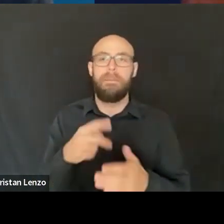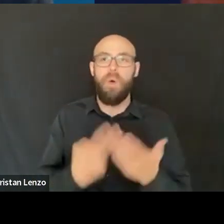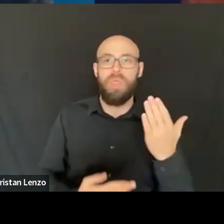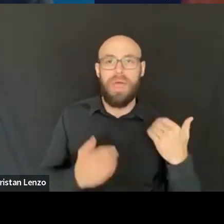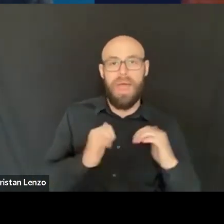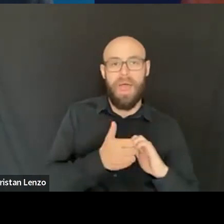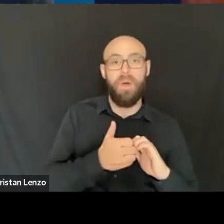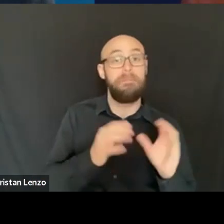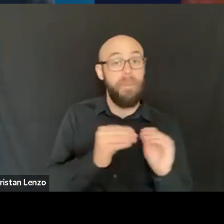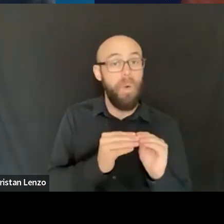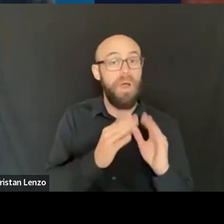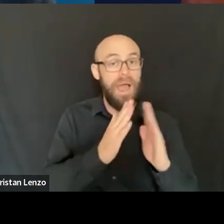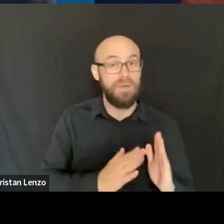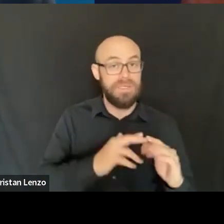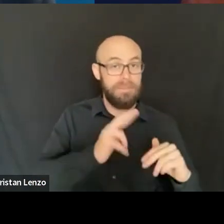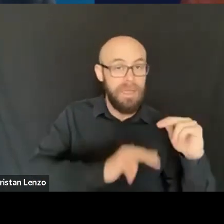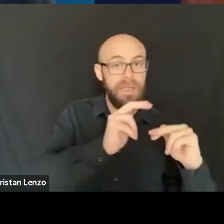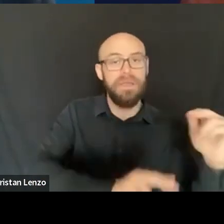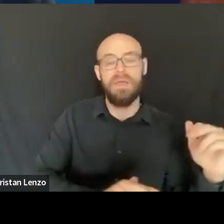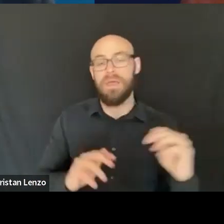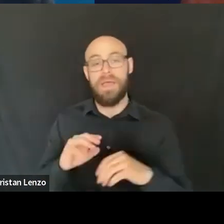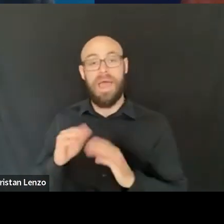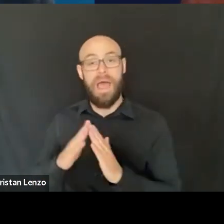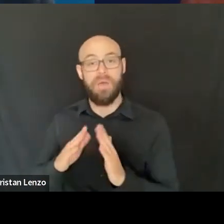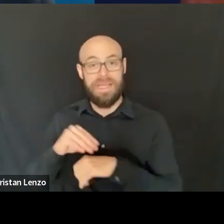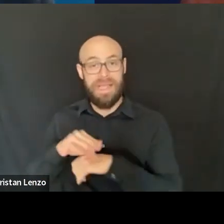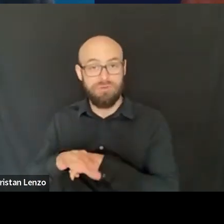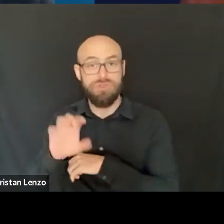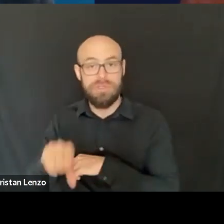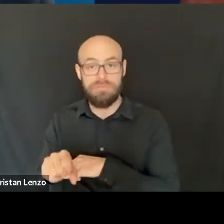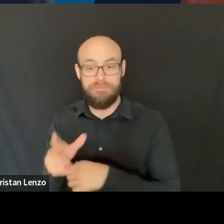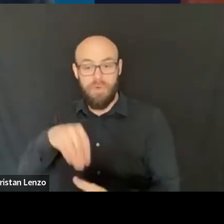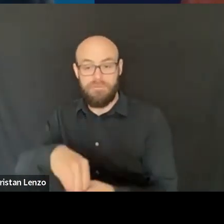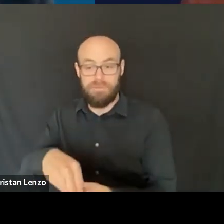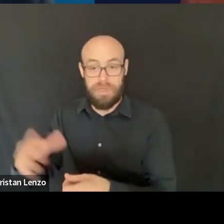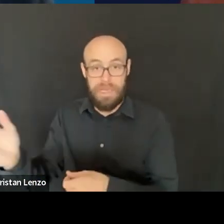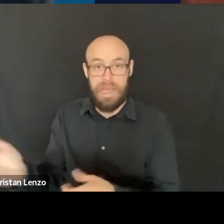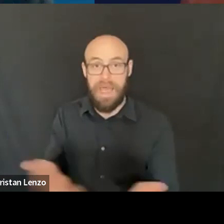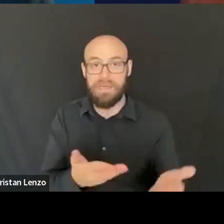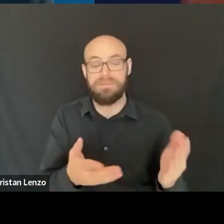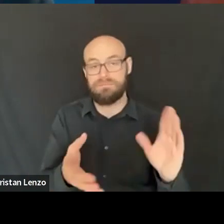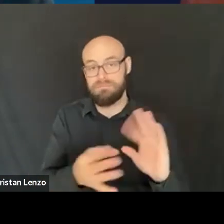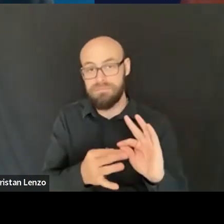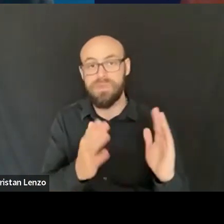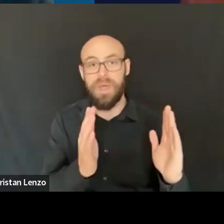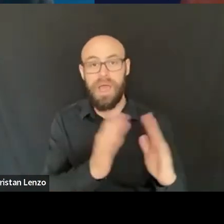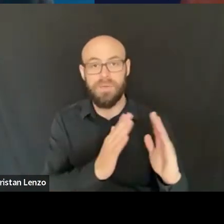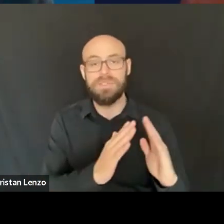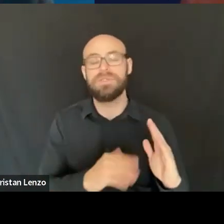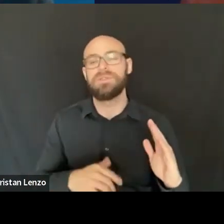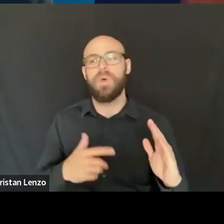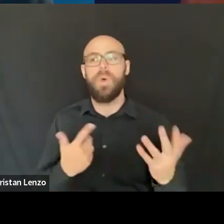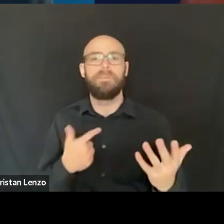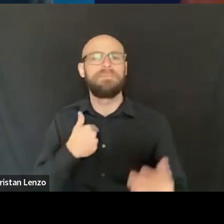can play their part by helping connect people with that housing. So I look forward to seeing how they can continue working with us